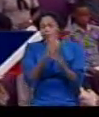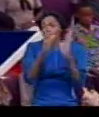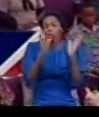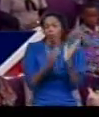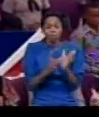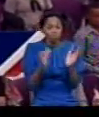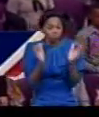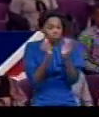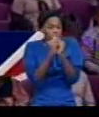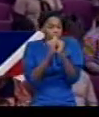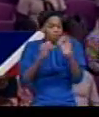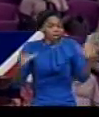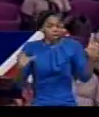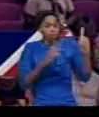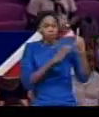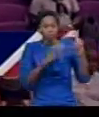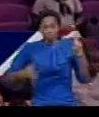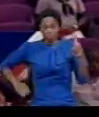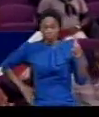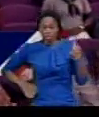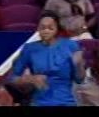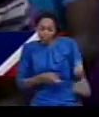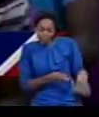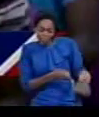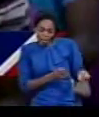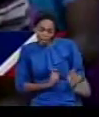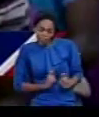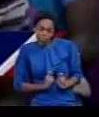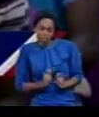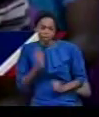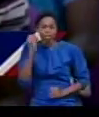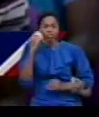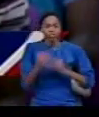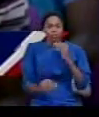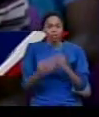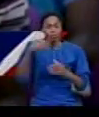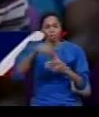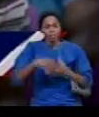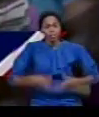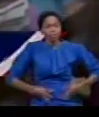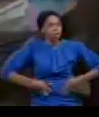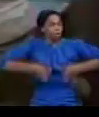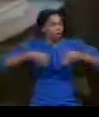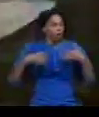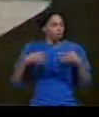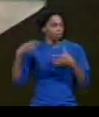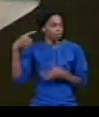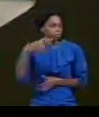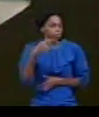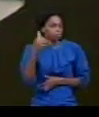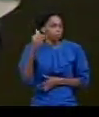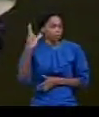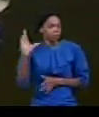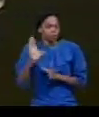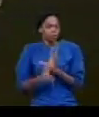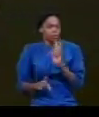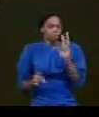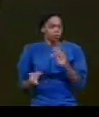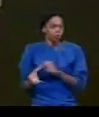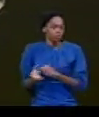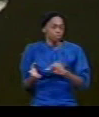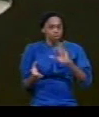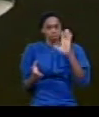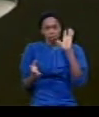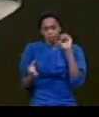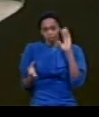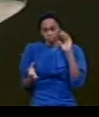without Christ attracts judgment in fury. In Galatians chapter 2, reading from verse 15,